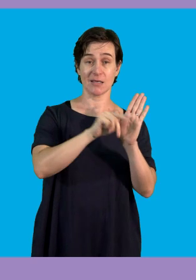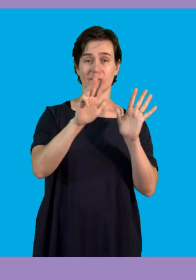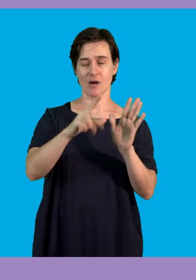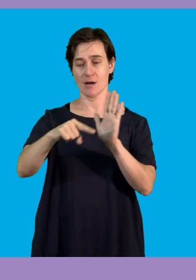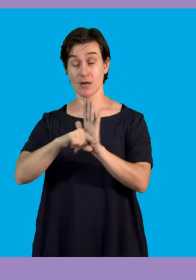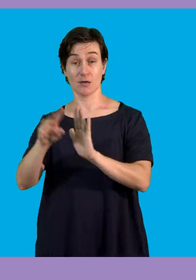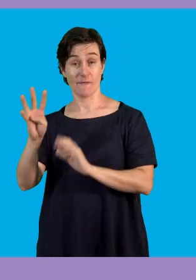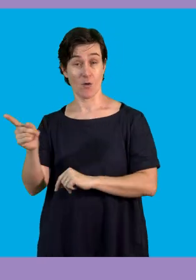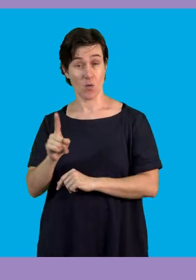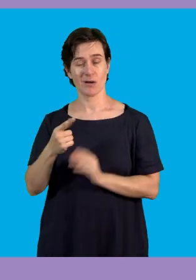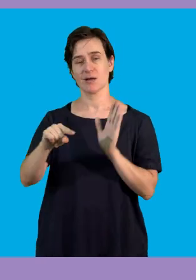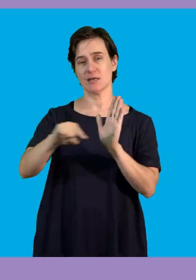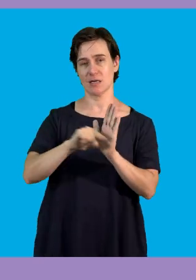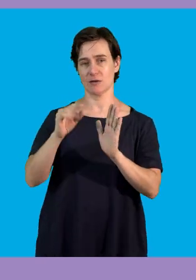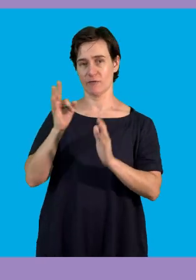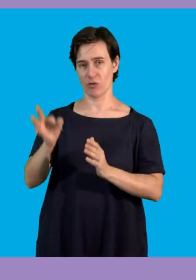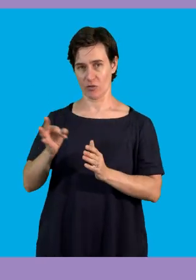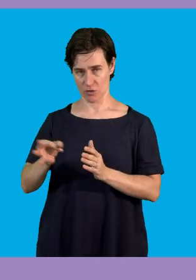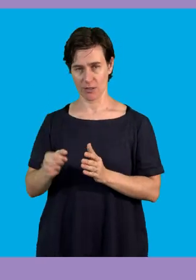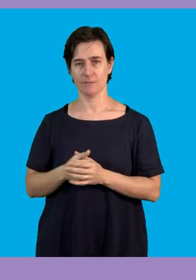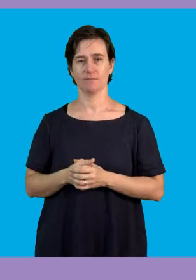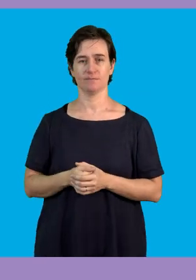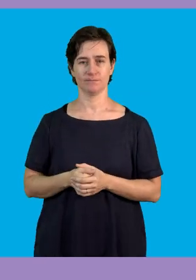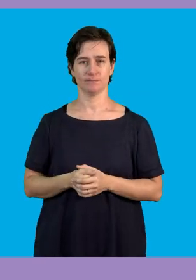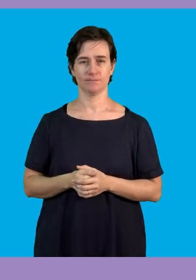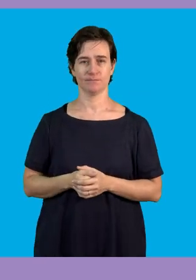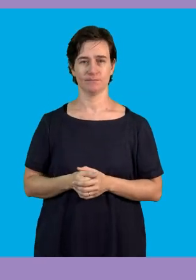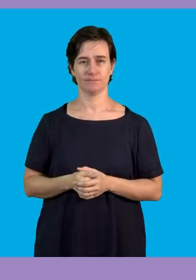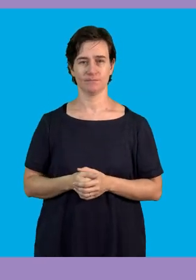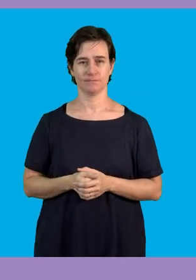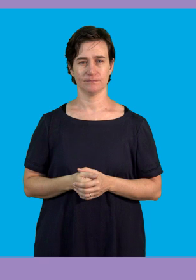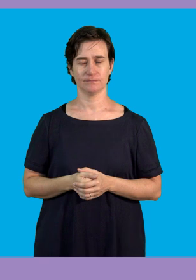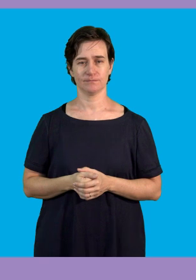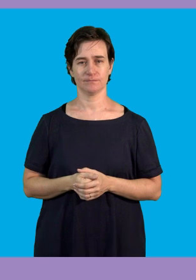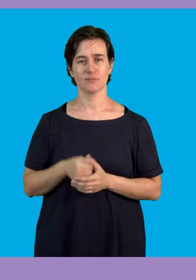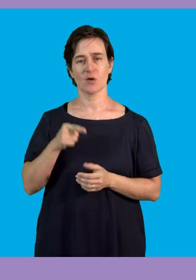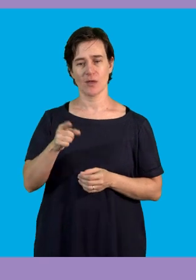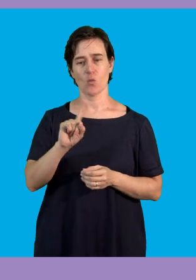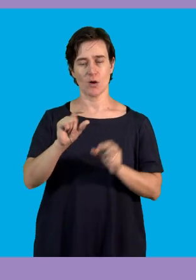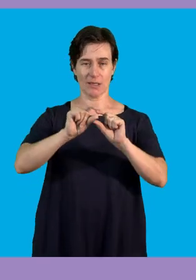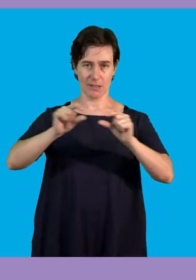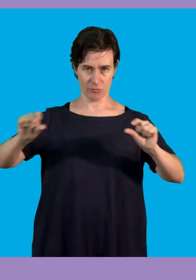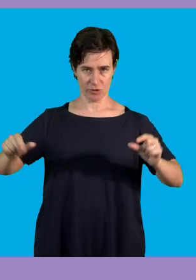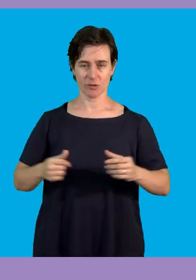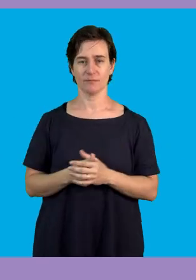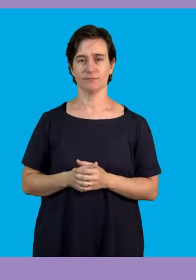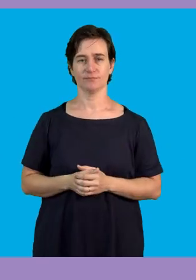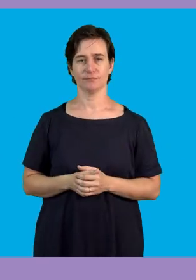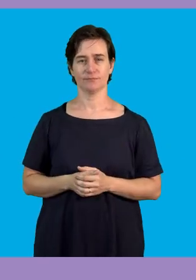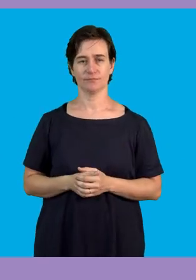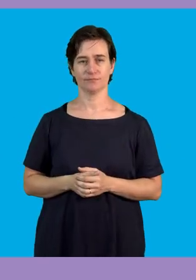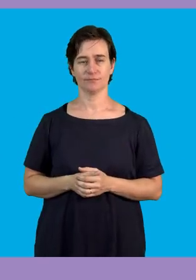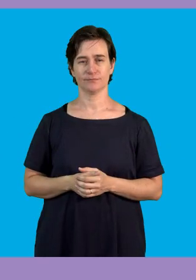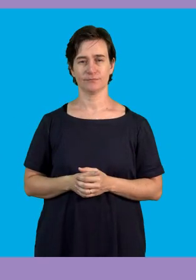negative 4, which would give us negative 13. So that is our expression.